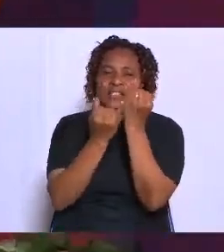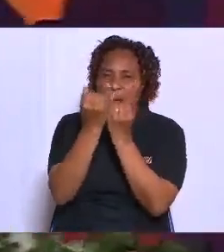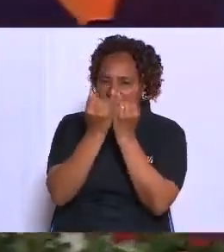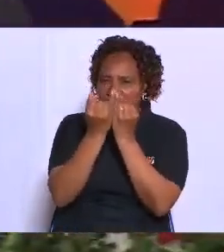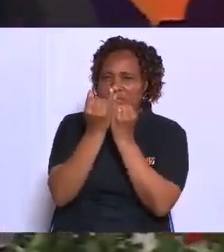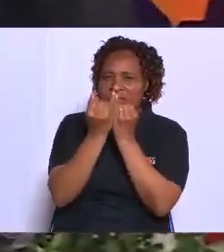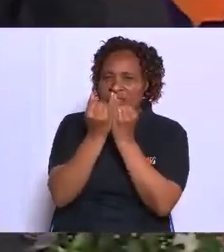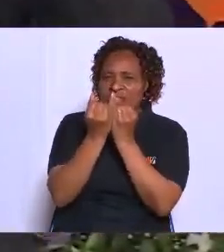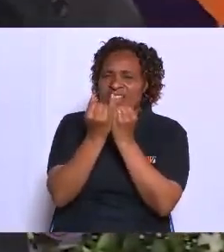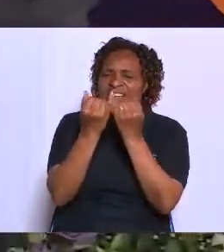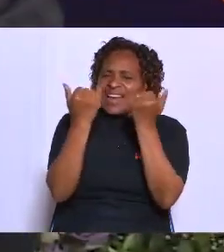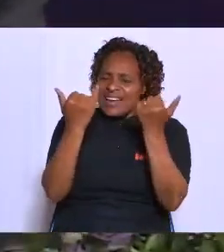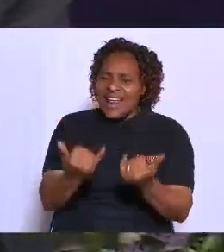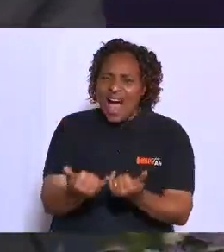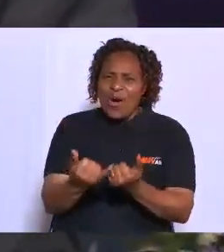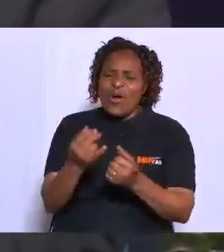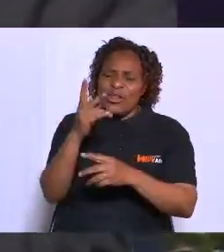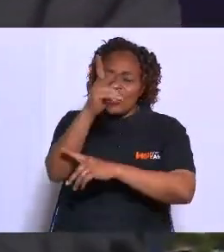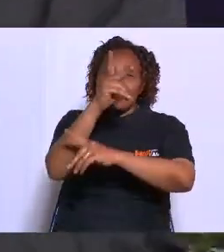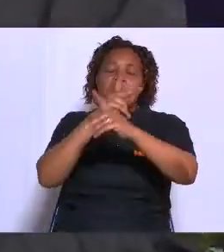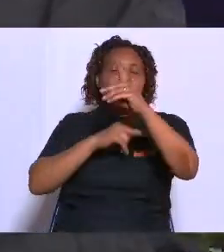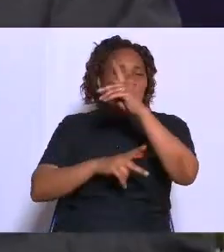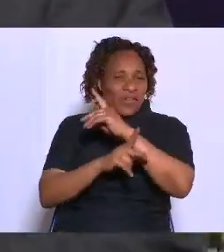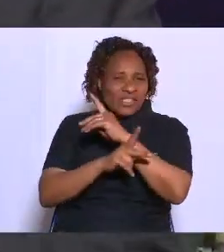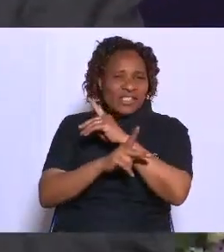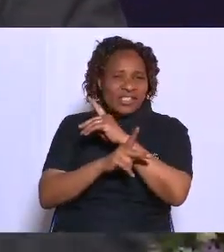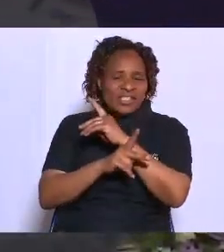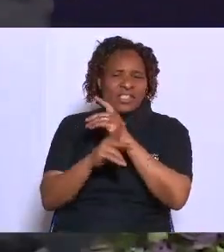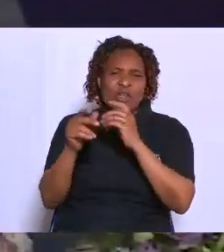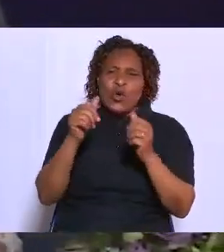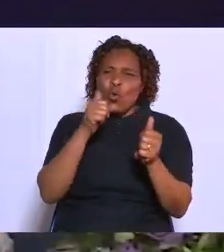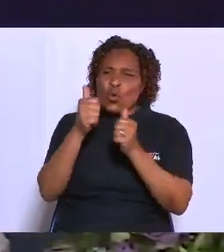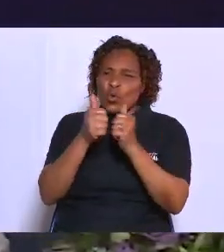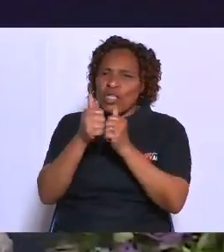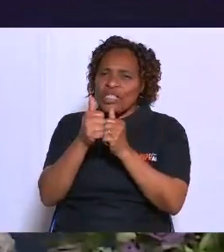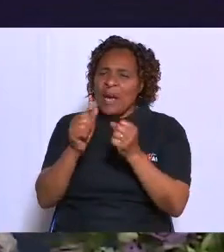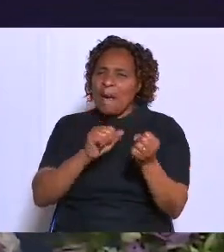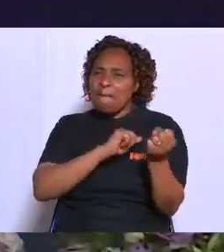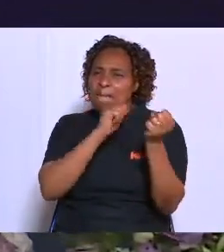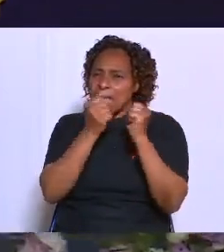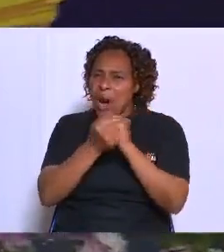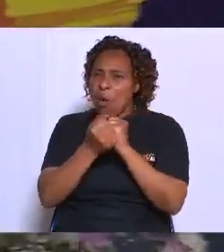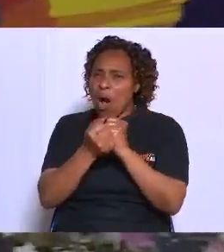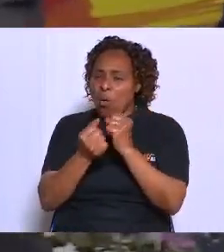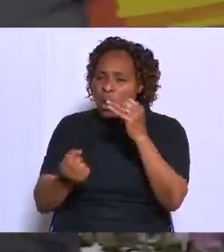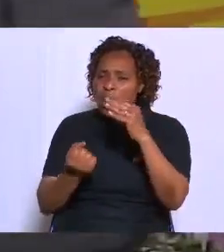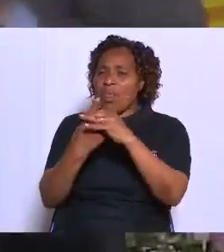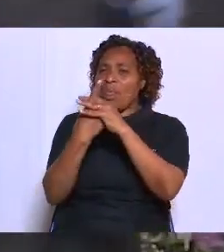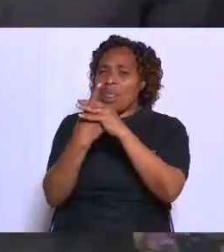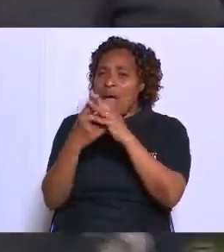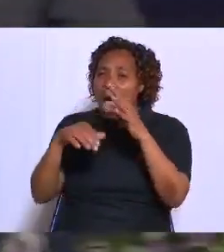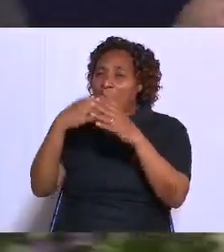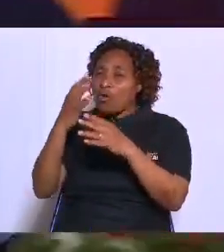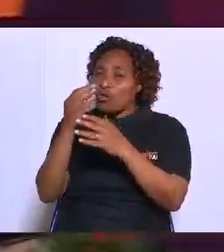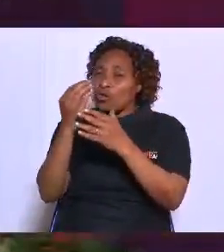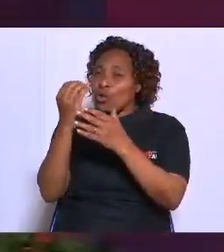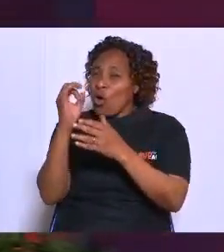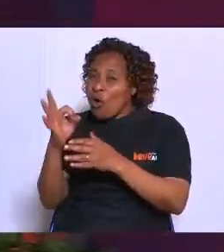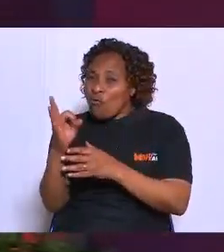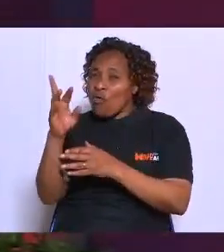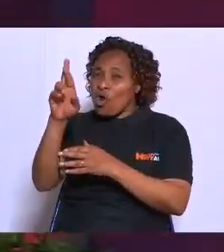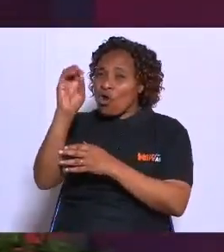Sabbath so here is a prophecy that a power would rise out of Rome in the early